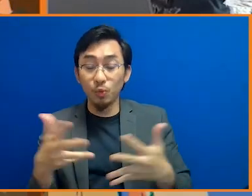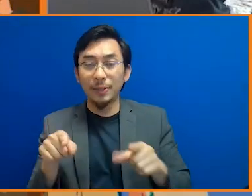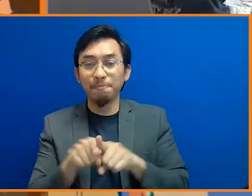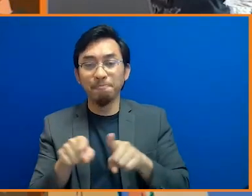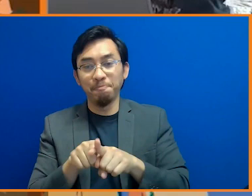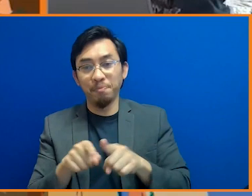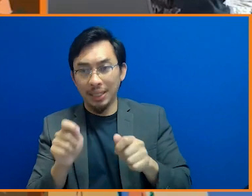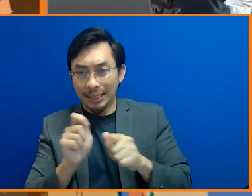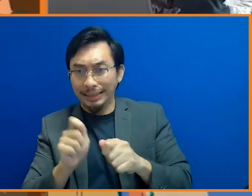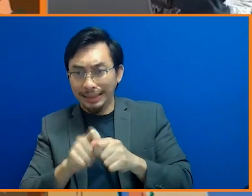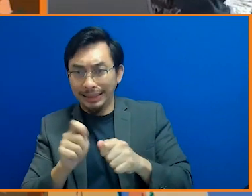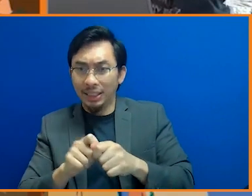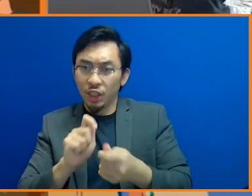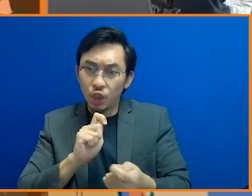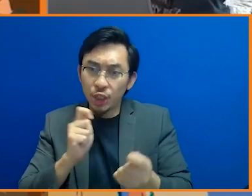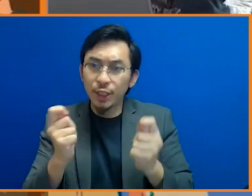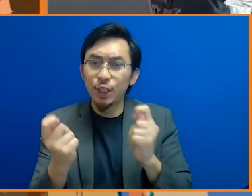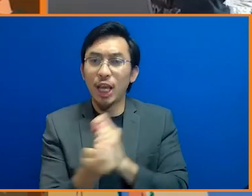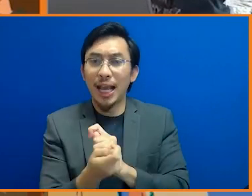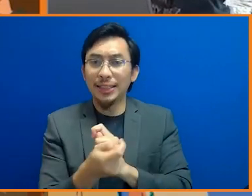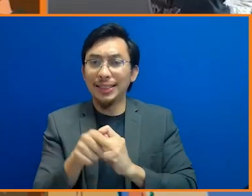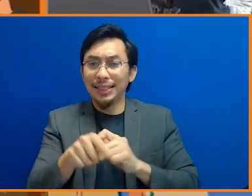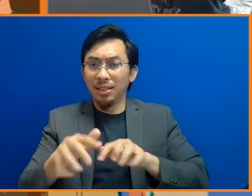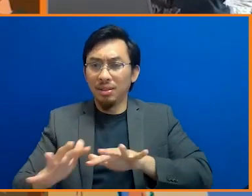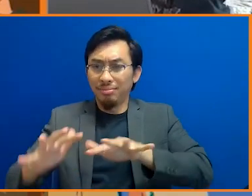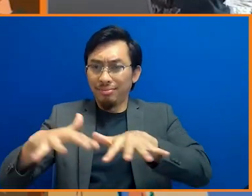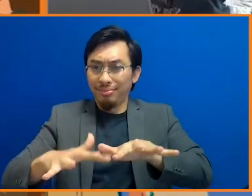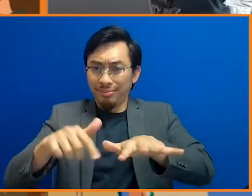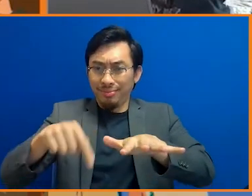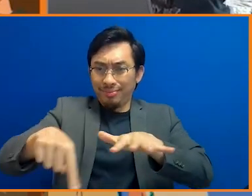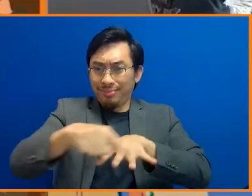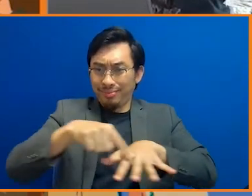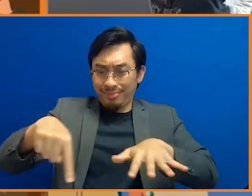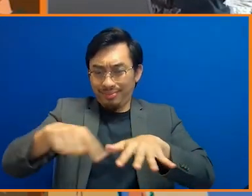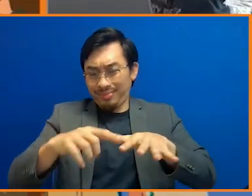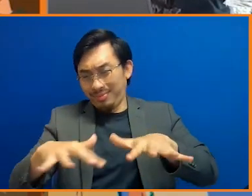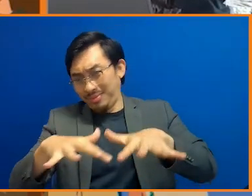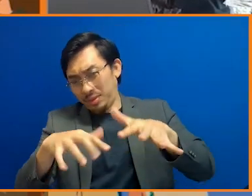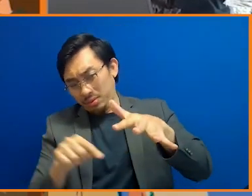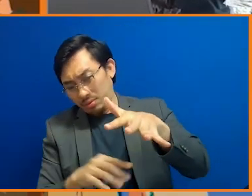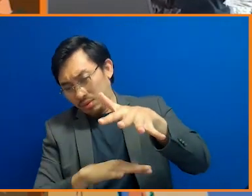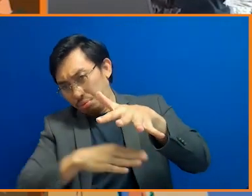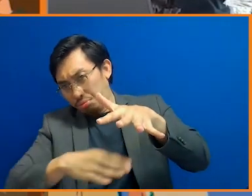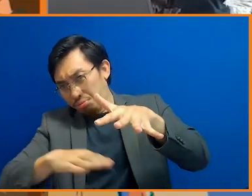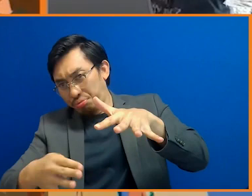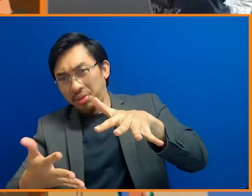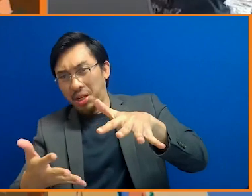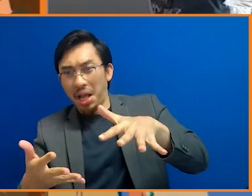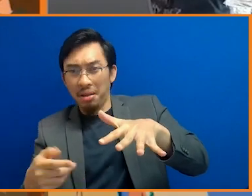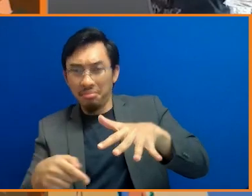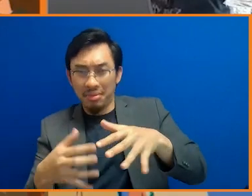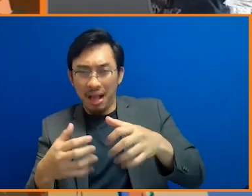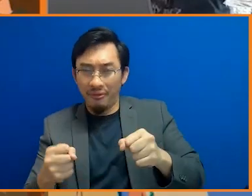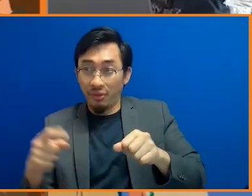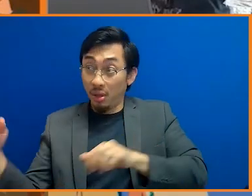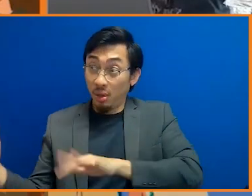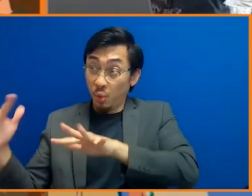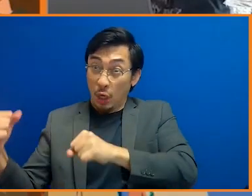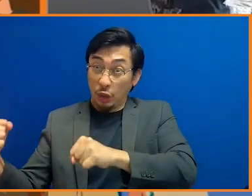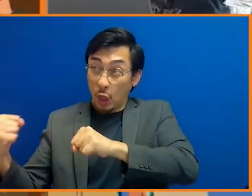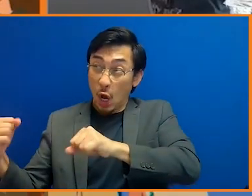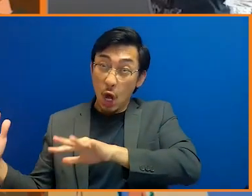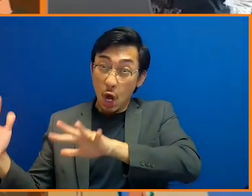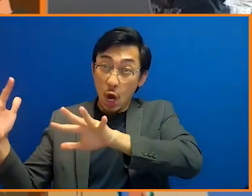to be reclaimed or changed to something else, because the lagoon itself can dampen the energy